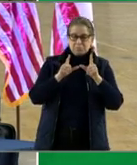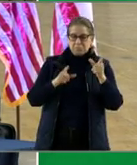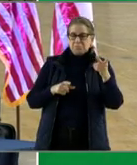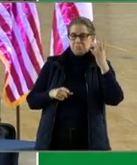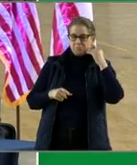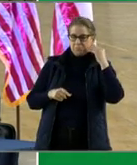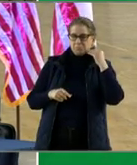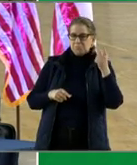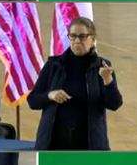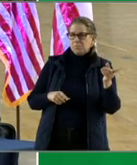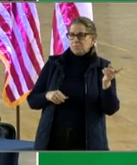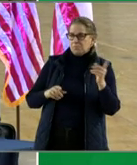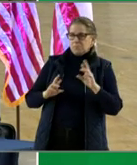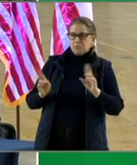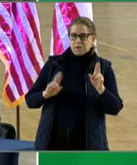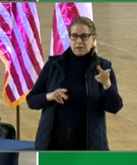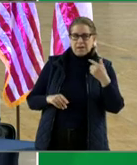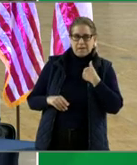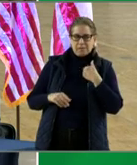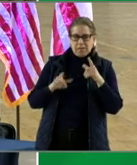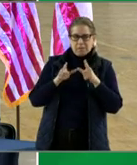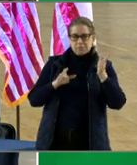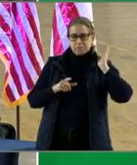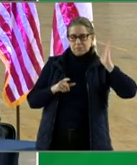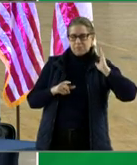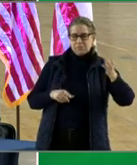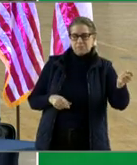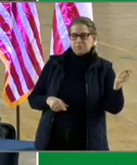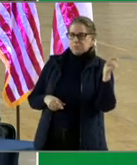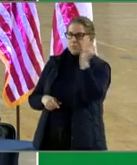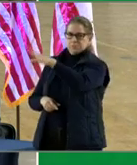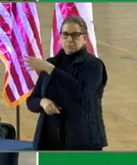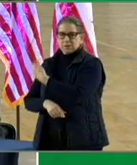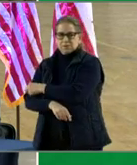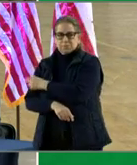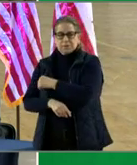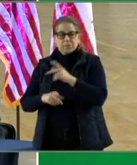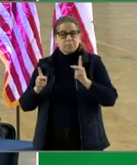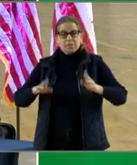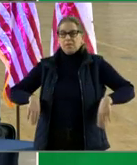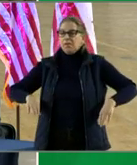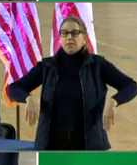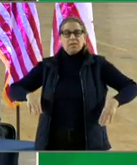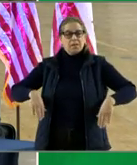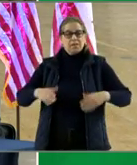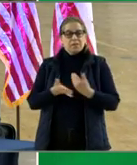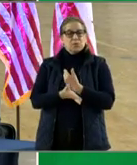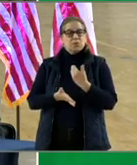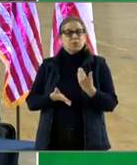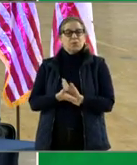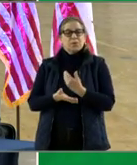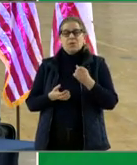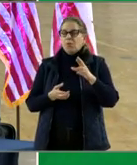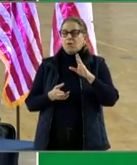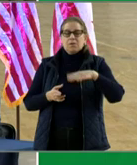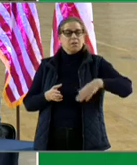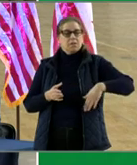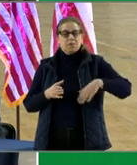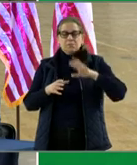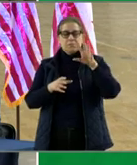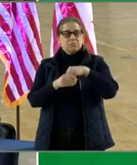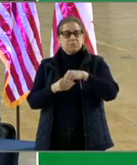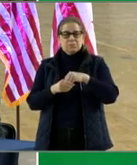with medical surge as appropriate. For individuals who have not worked in healthcare settings, we will be identifying